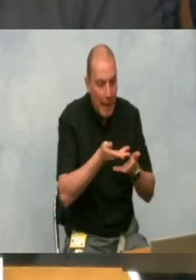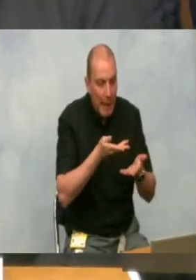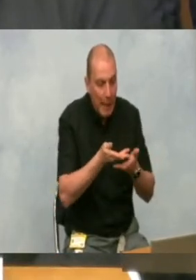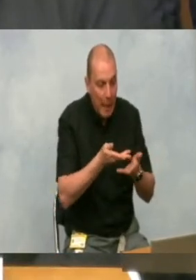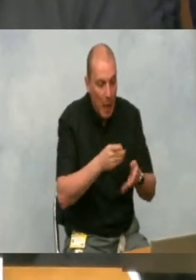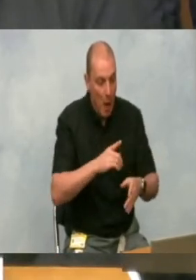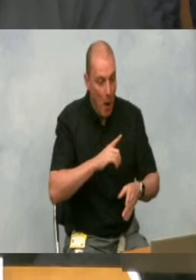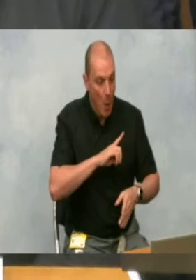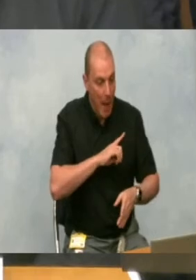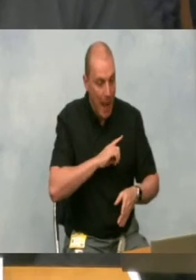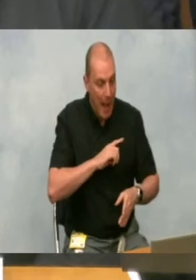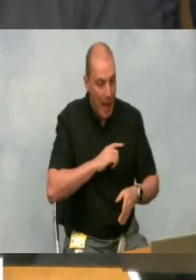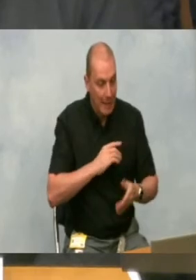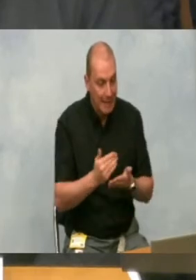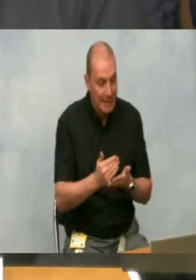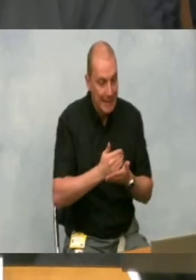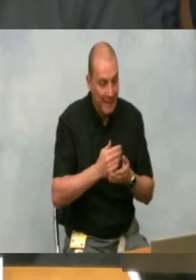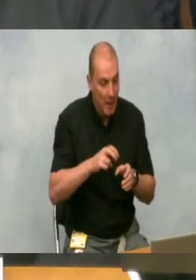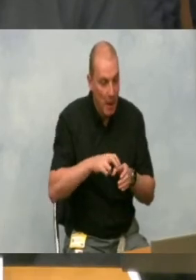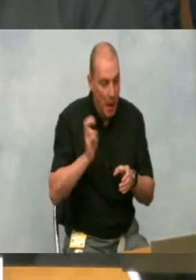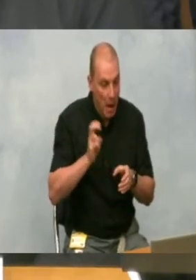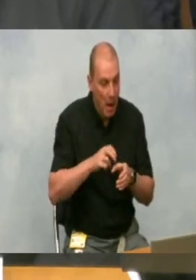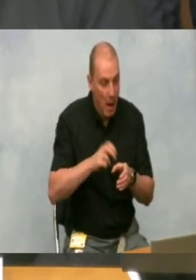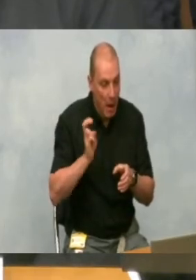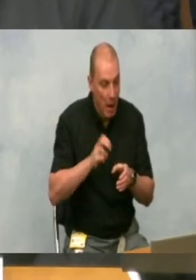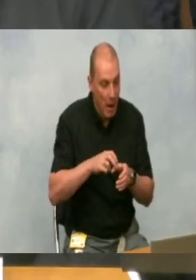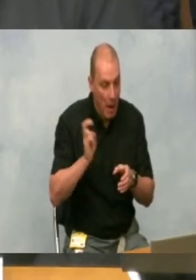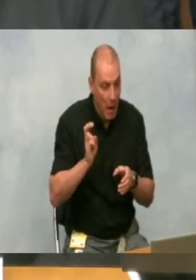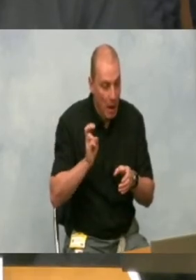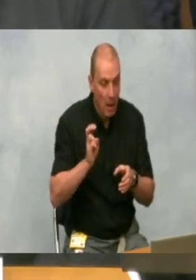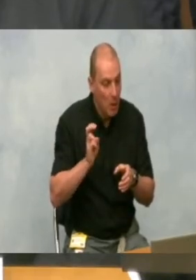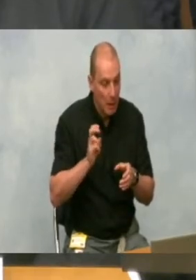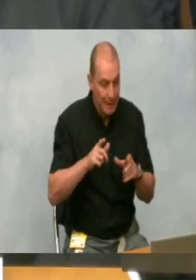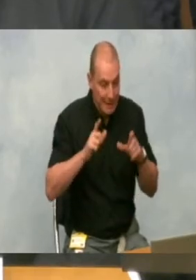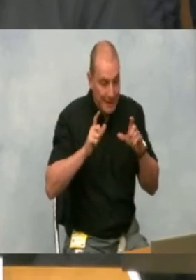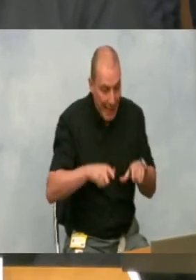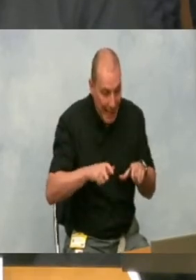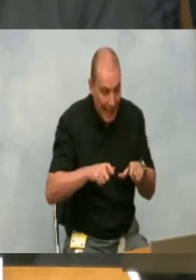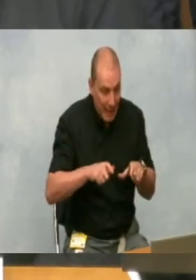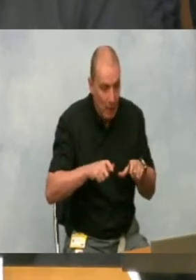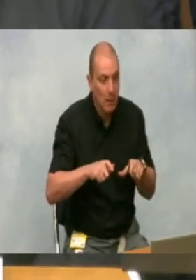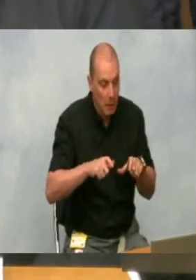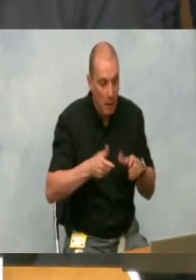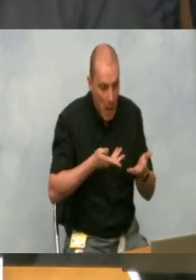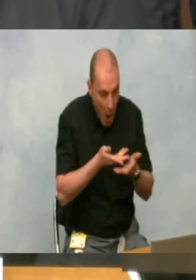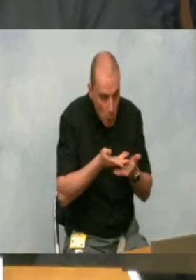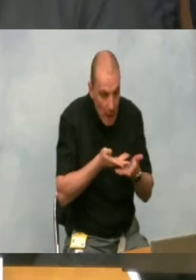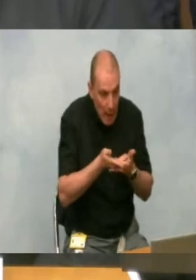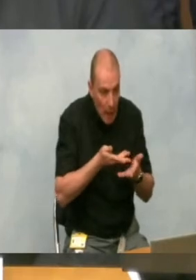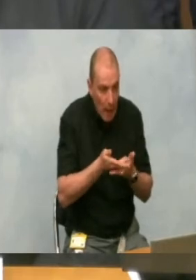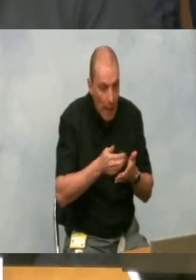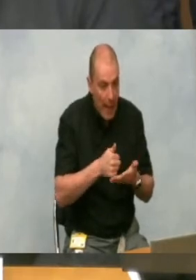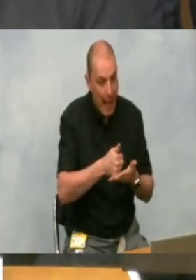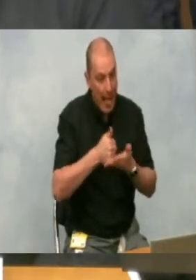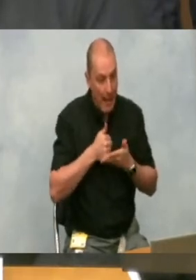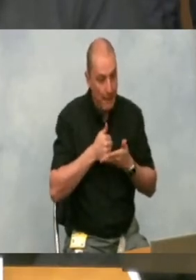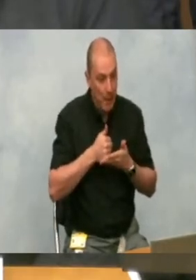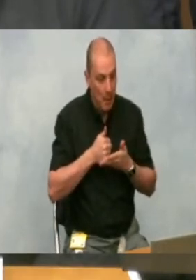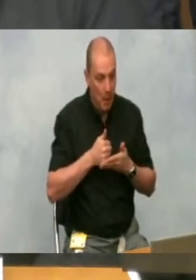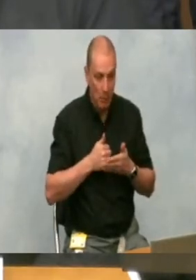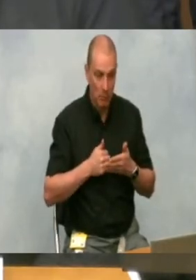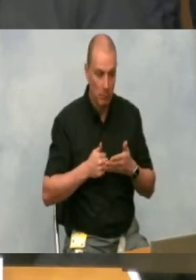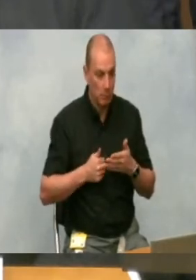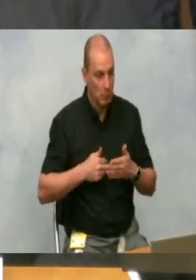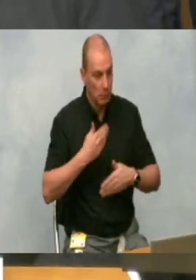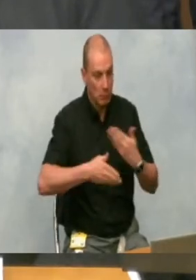As we know, it's been a very, very stressful time for a lot of employees, so it is very encouraging to see that those figures are increasing. Thanks, Chair. Thanks,